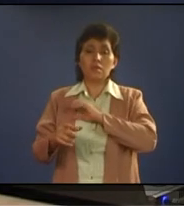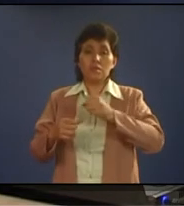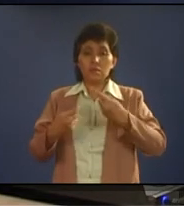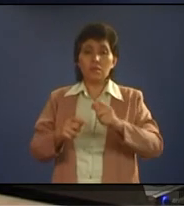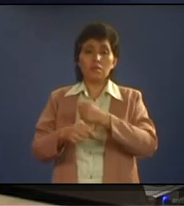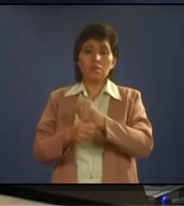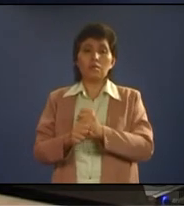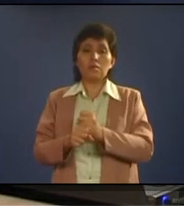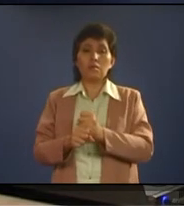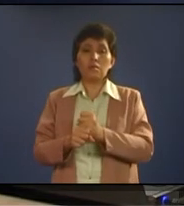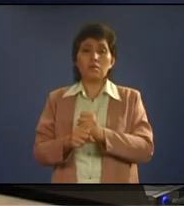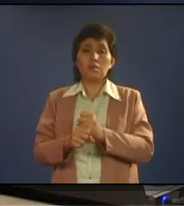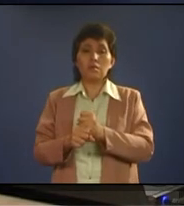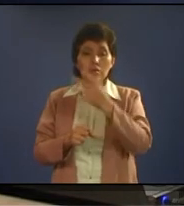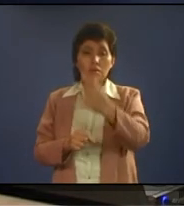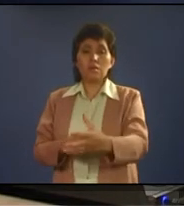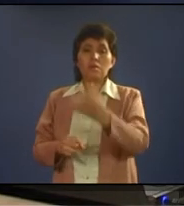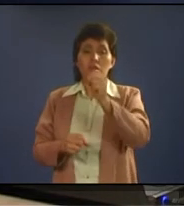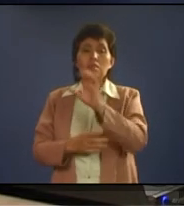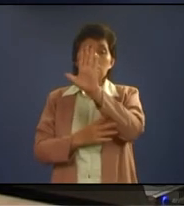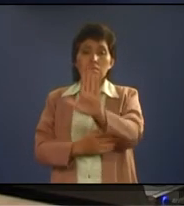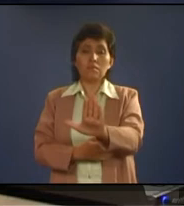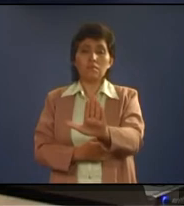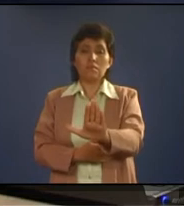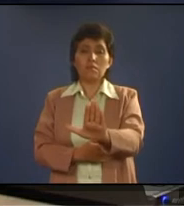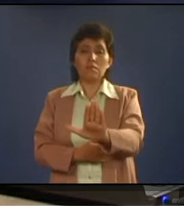that both of you get your own